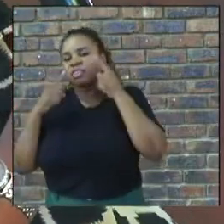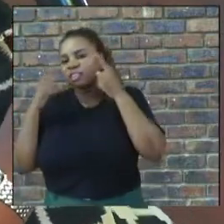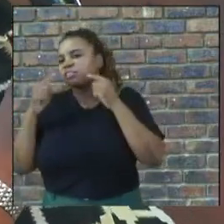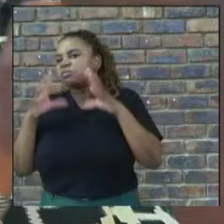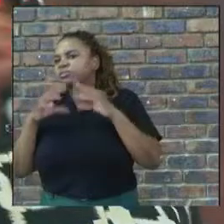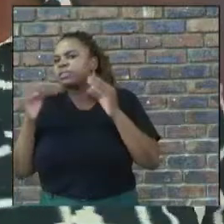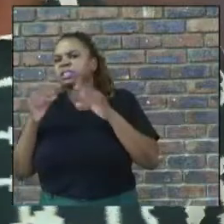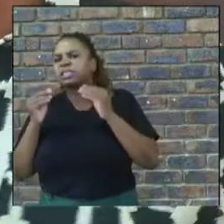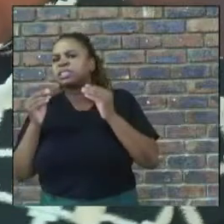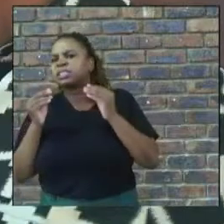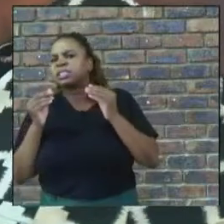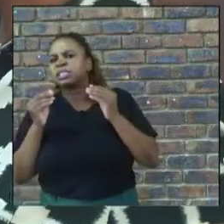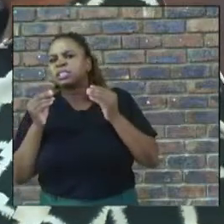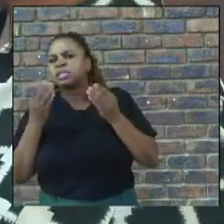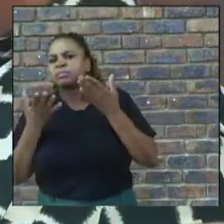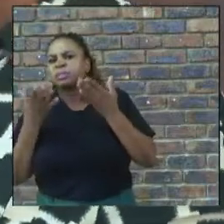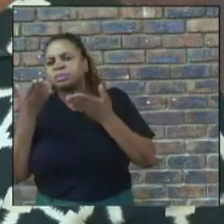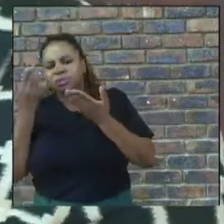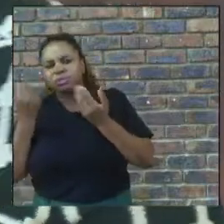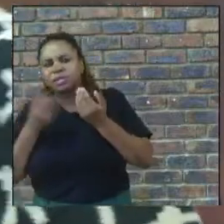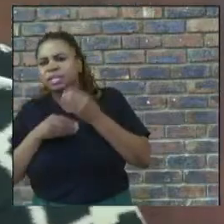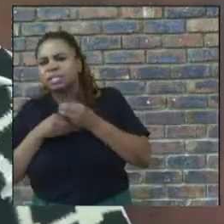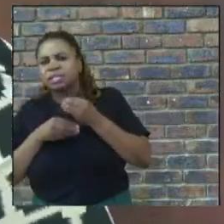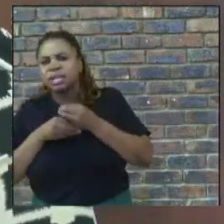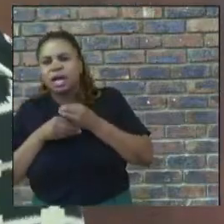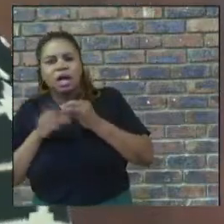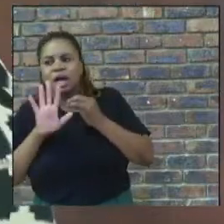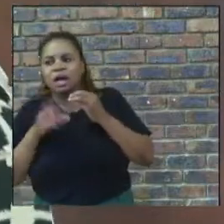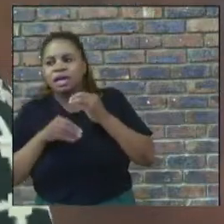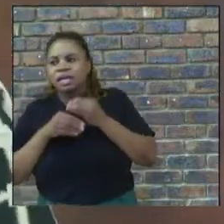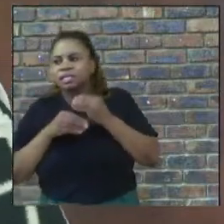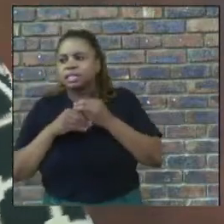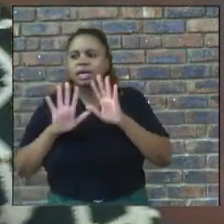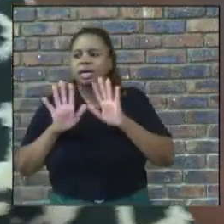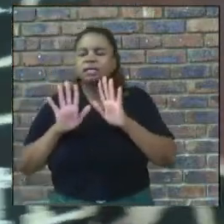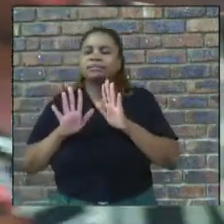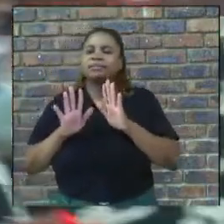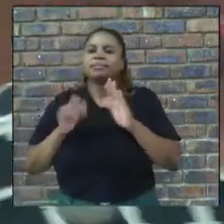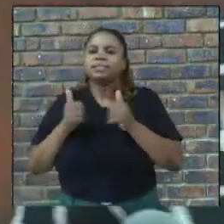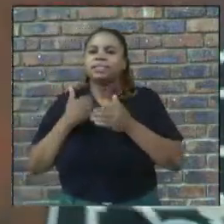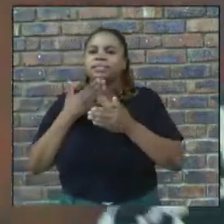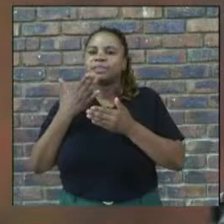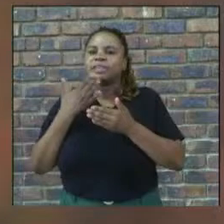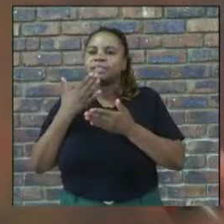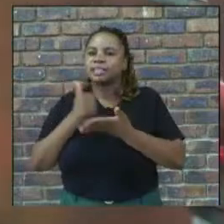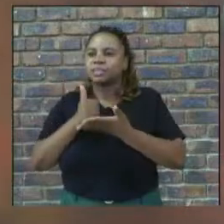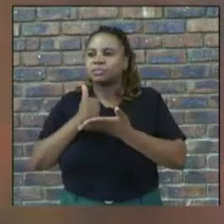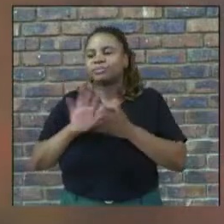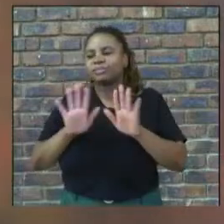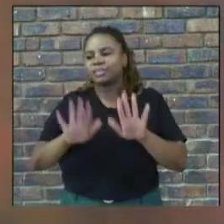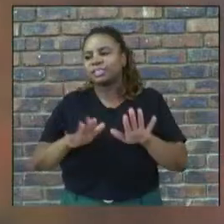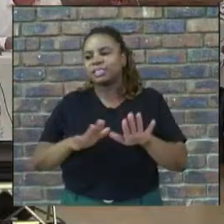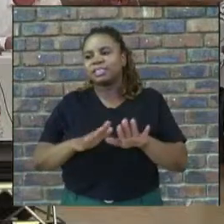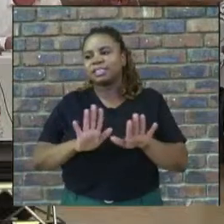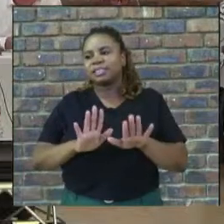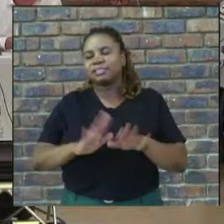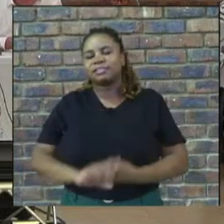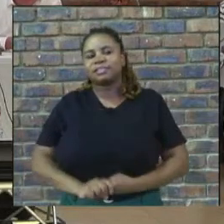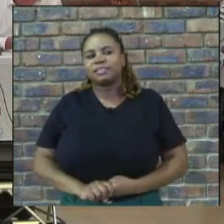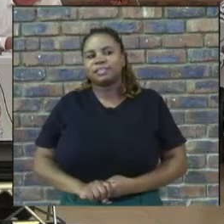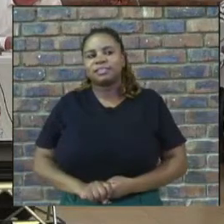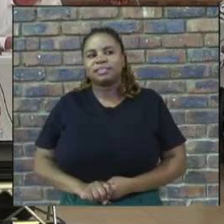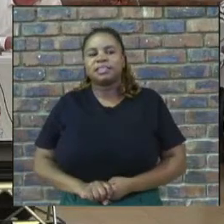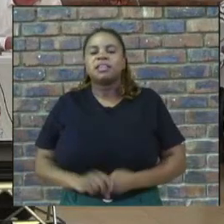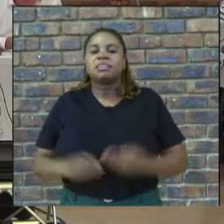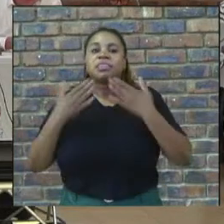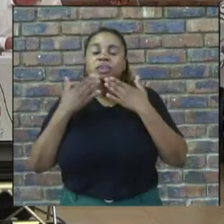something. Ke nna chairperson ya meeting. Ra leboha dula fatshe ngwana ko hero rata ka lerato la love. Thank you very